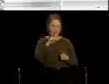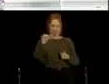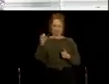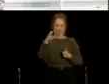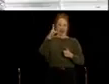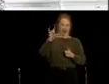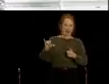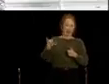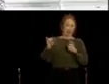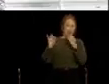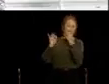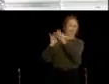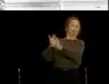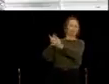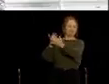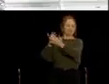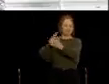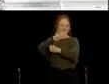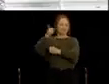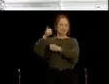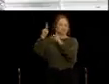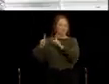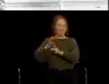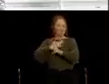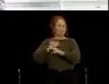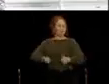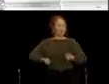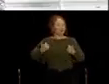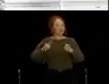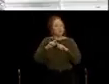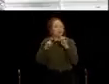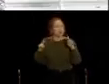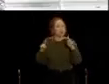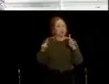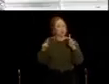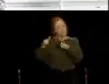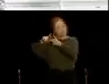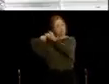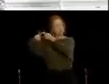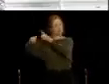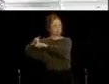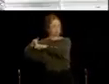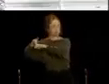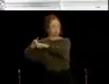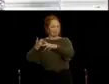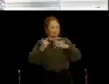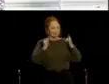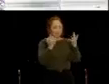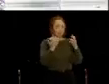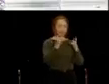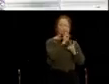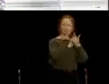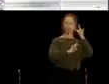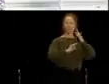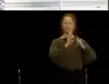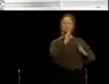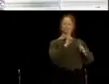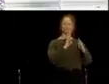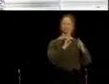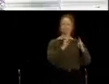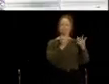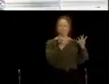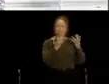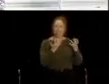her, but I was still hungry for romance. I was still hungry to be the girl that gets the person in